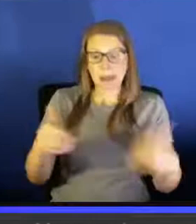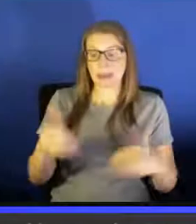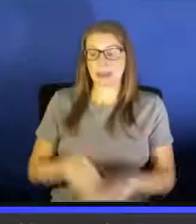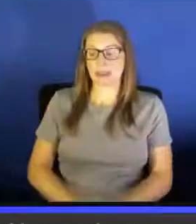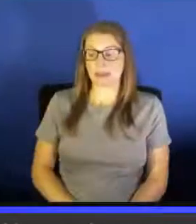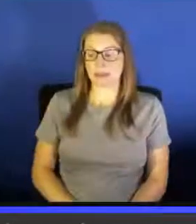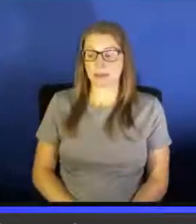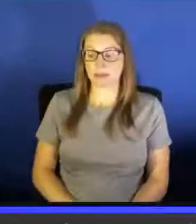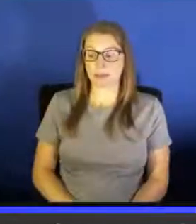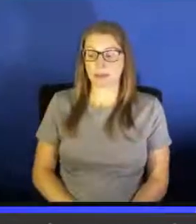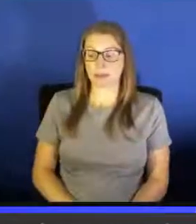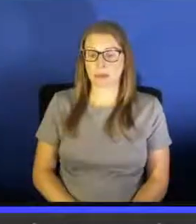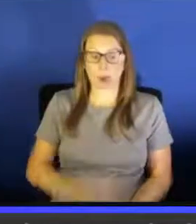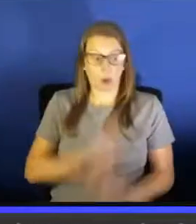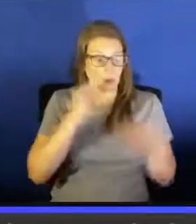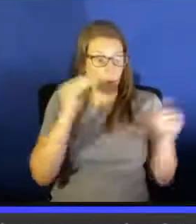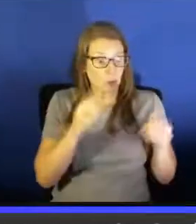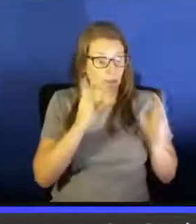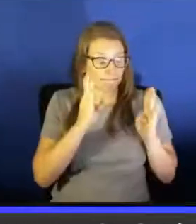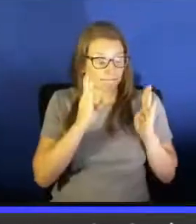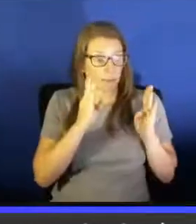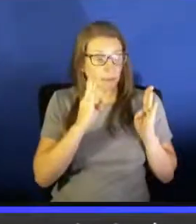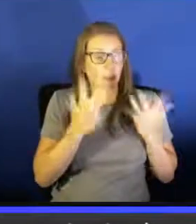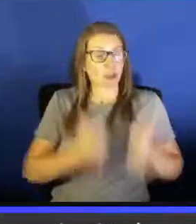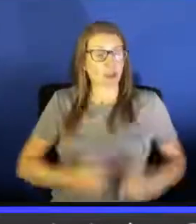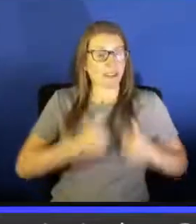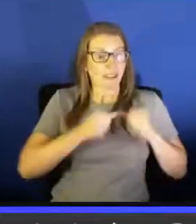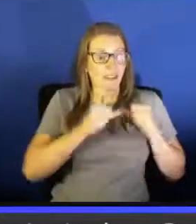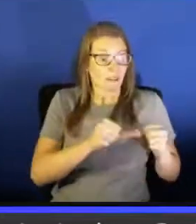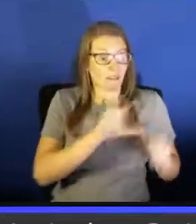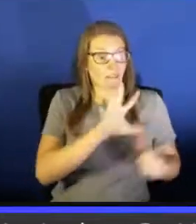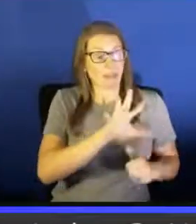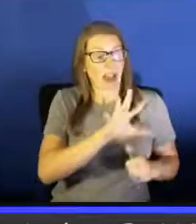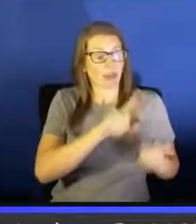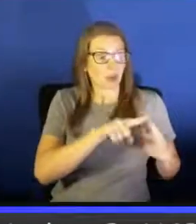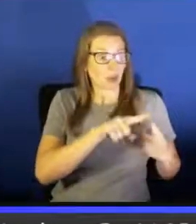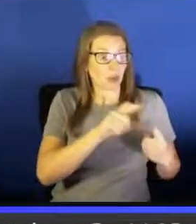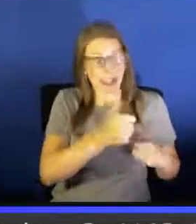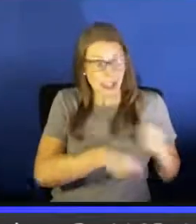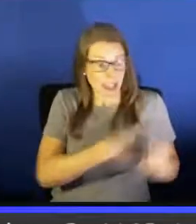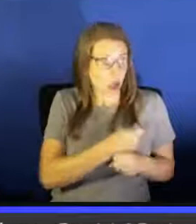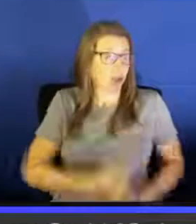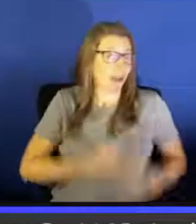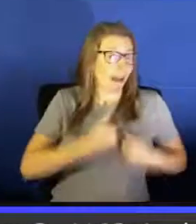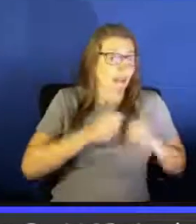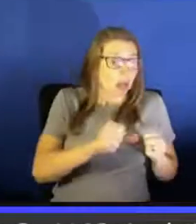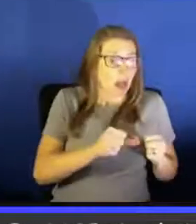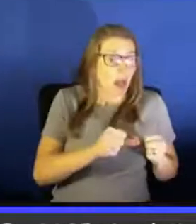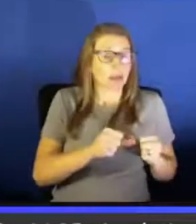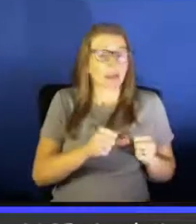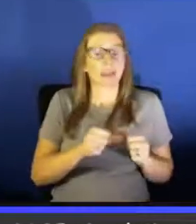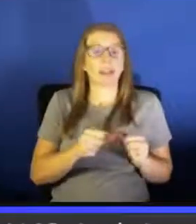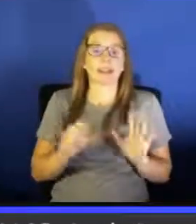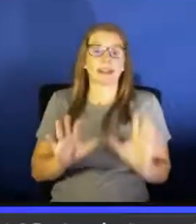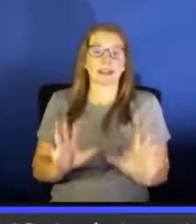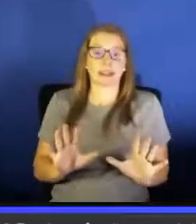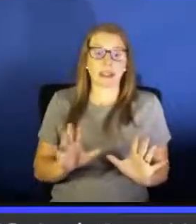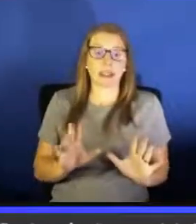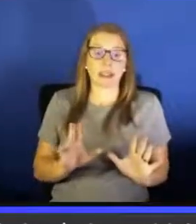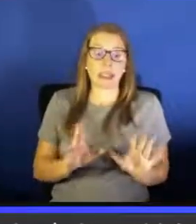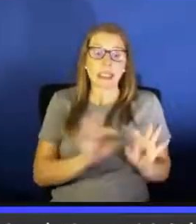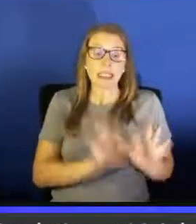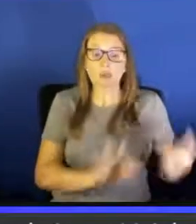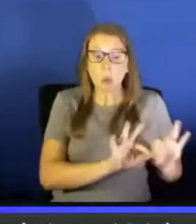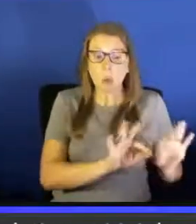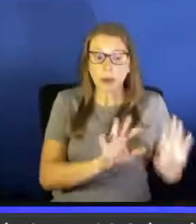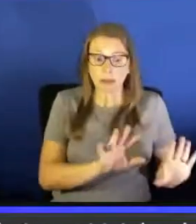attention on survival, right? 10-year, 5-year survival, 10-year survival. And that's obviously, important, survival or not. But also